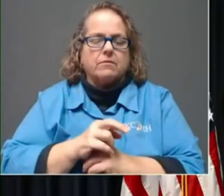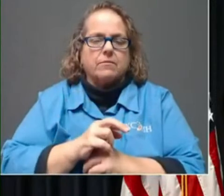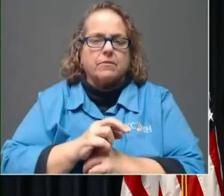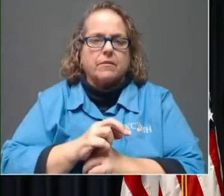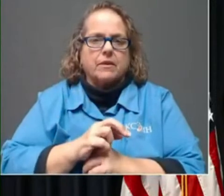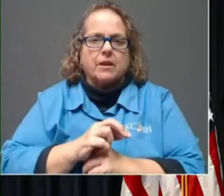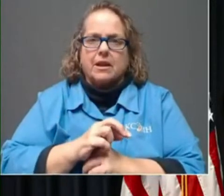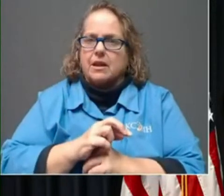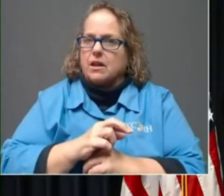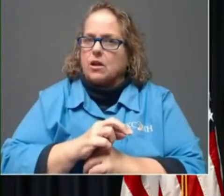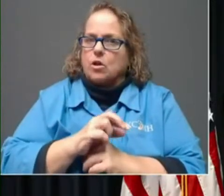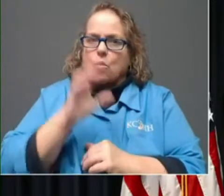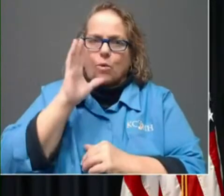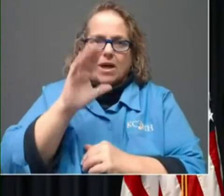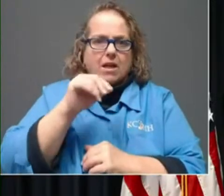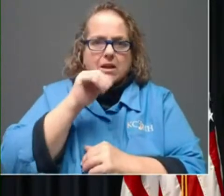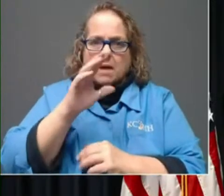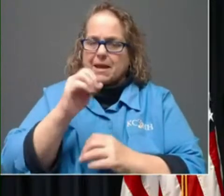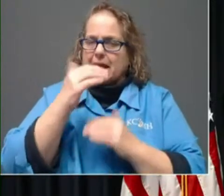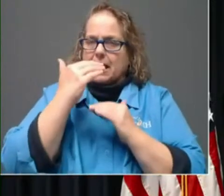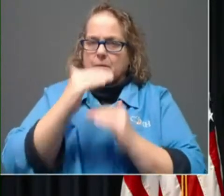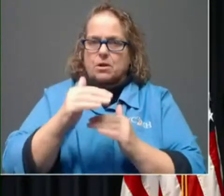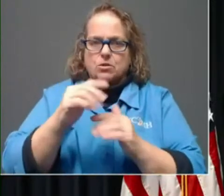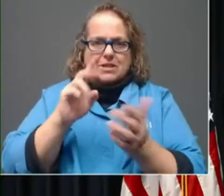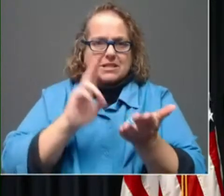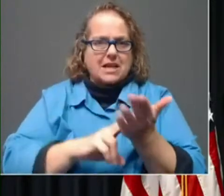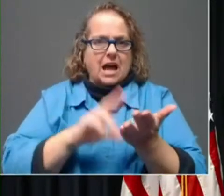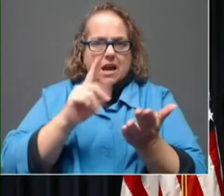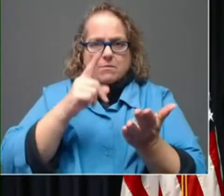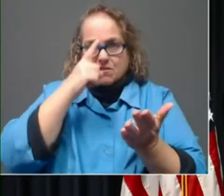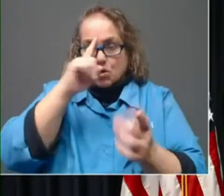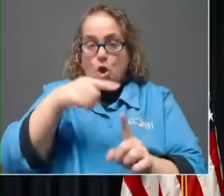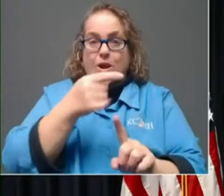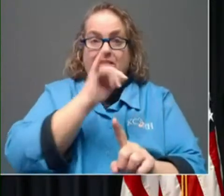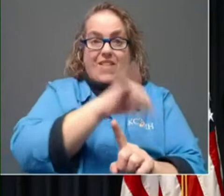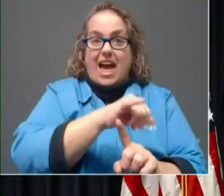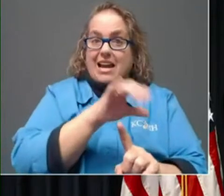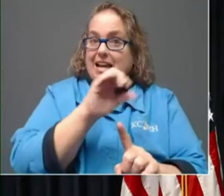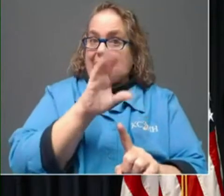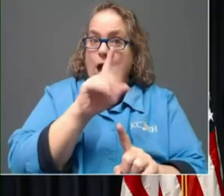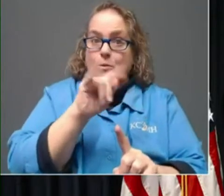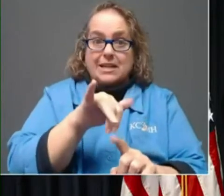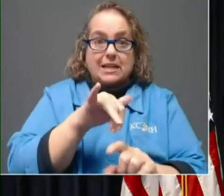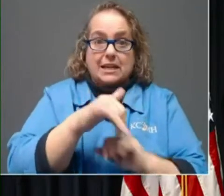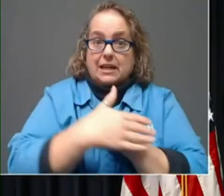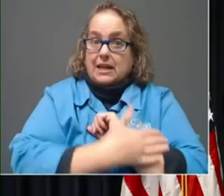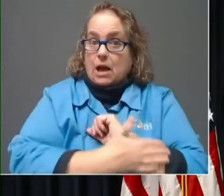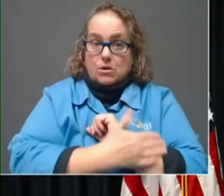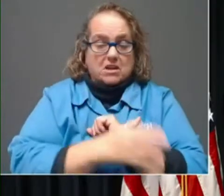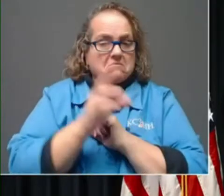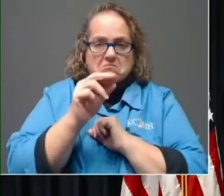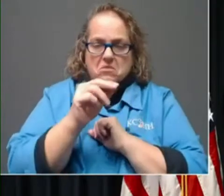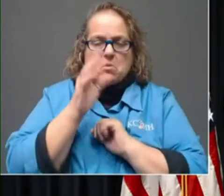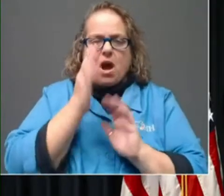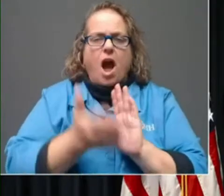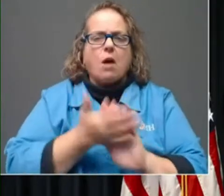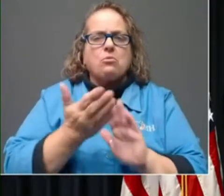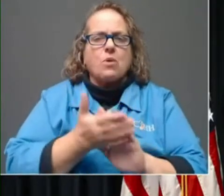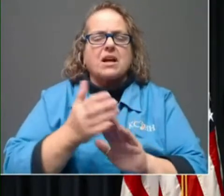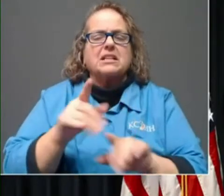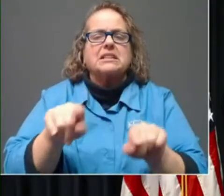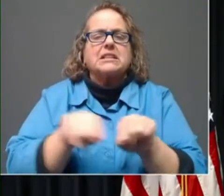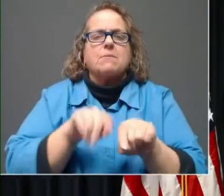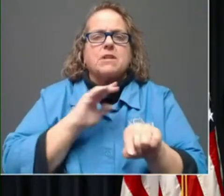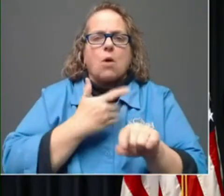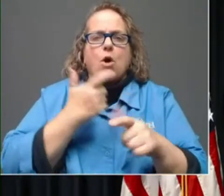limited, the signups, to individuals of just that county. It'll operate a lot like our larger